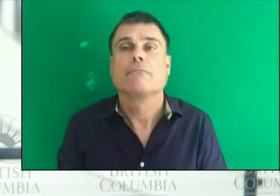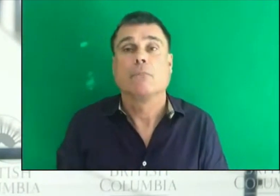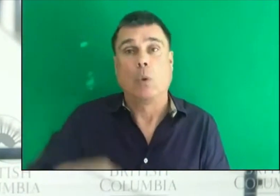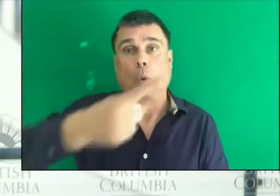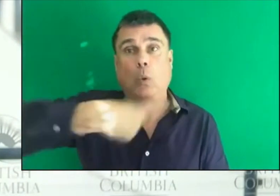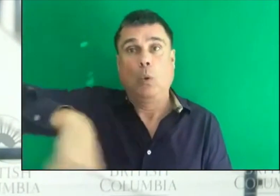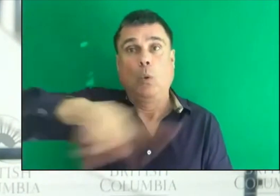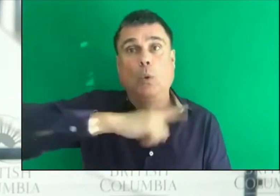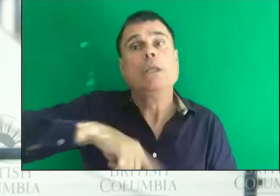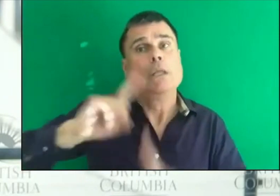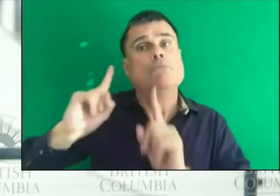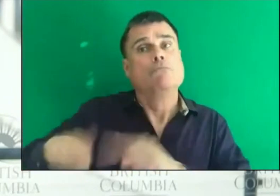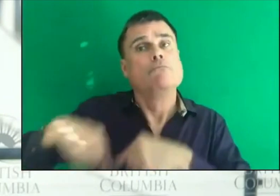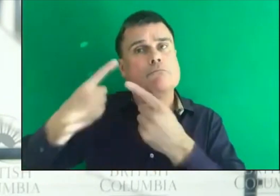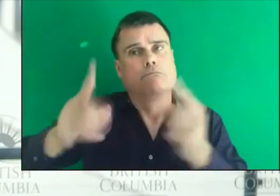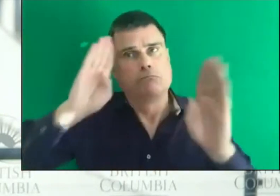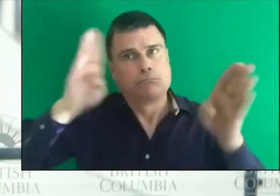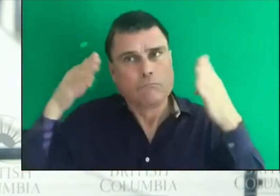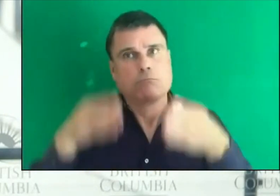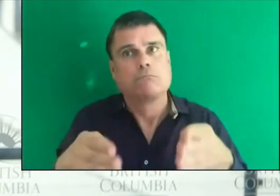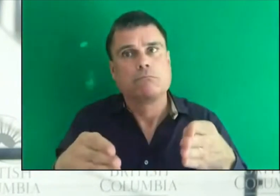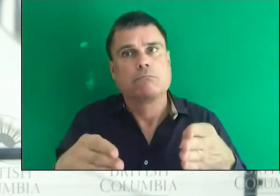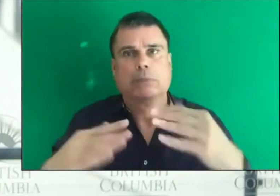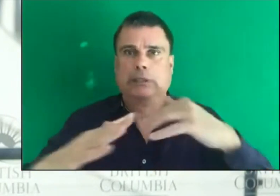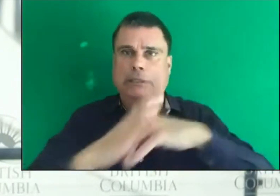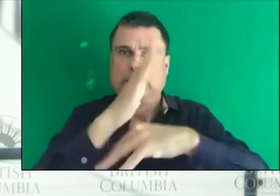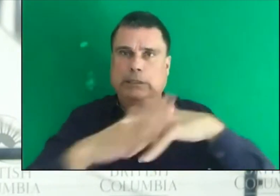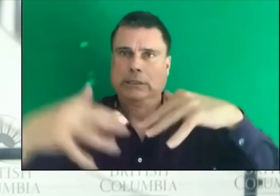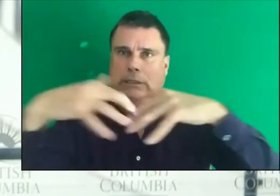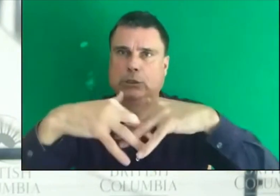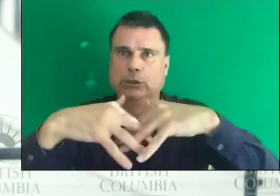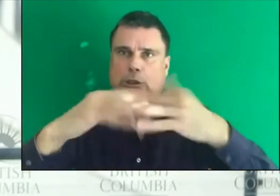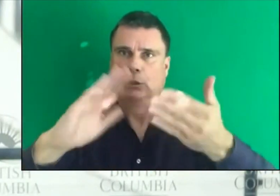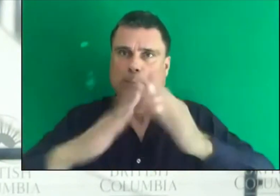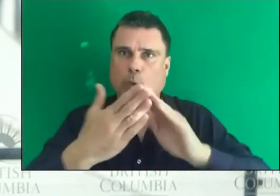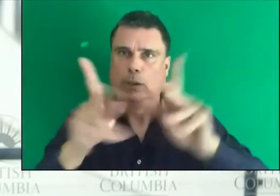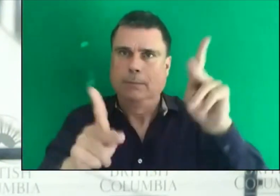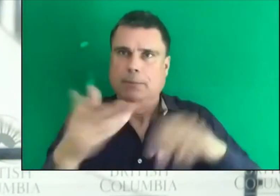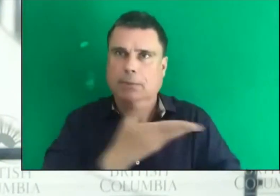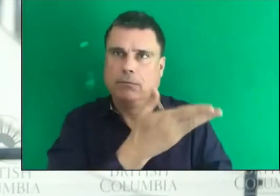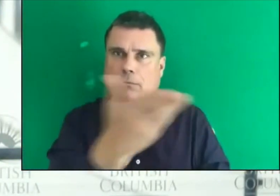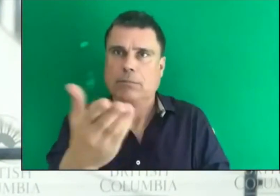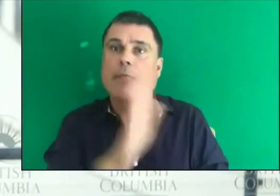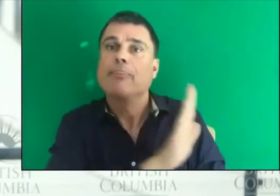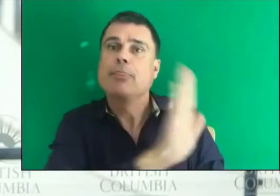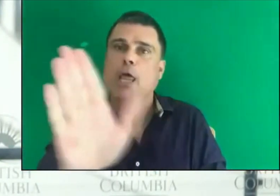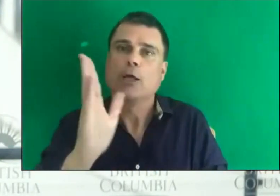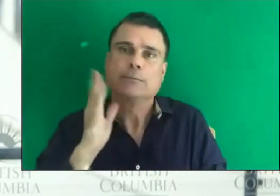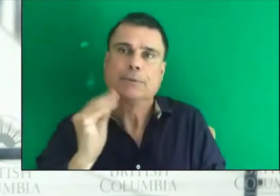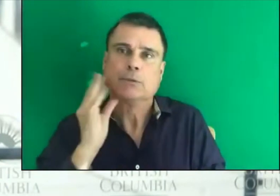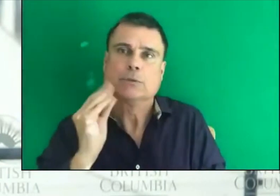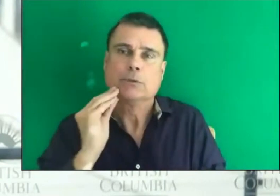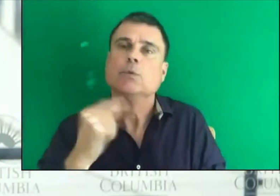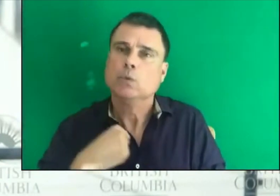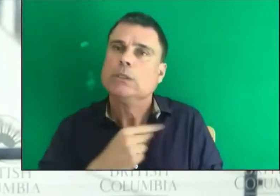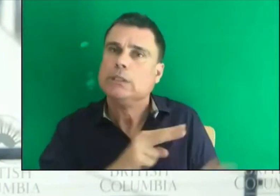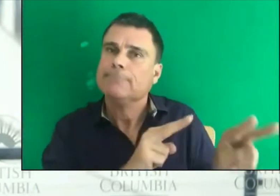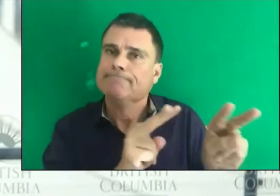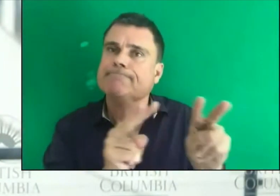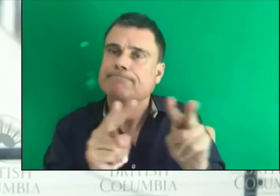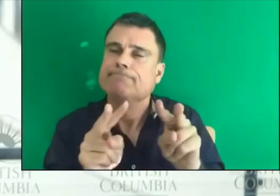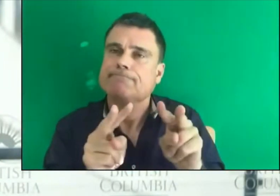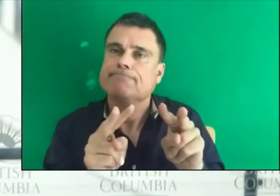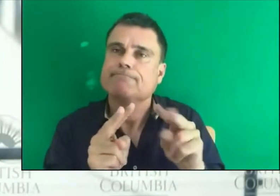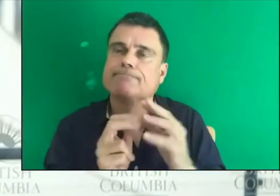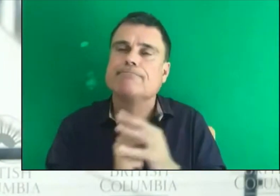the outset of this, we have a way that we can link Indigenous data, and that we have